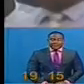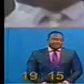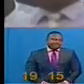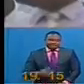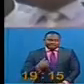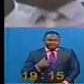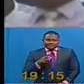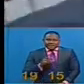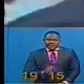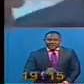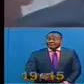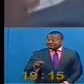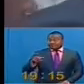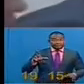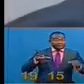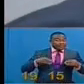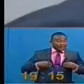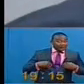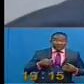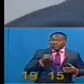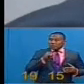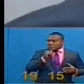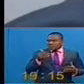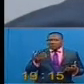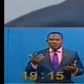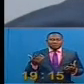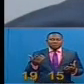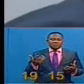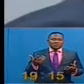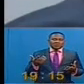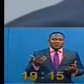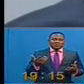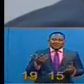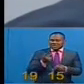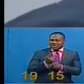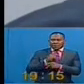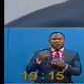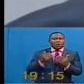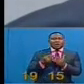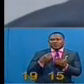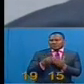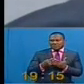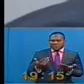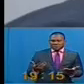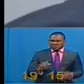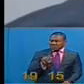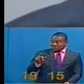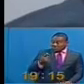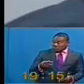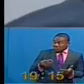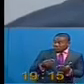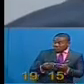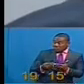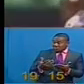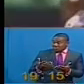Chairman, no. He agreed that he did not deserve all the money earned on his job, but when asked if he would refund some of the funds,